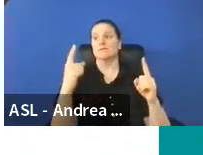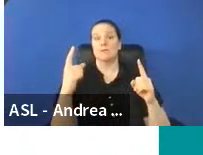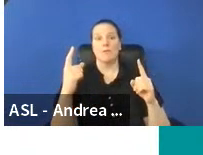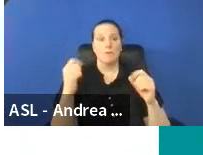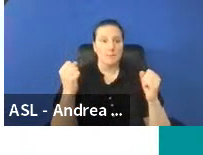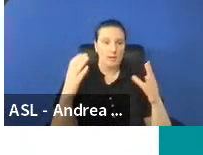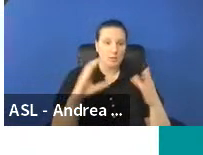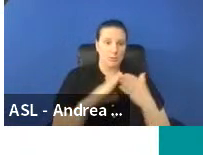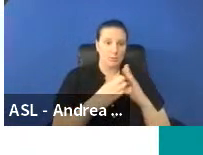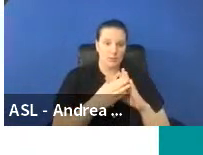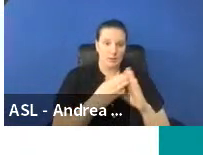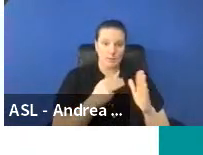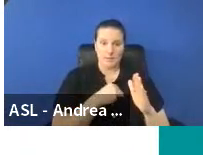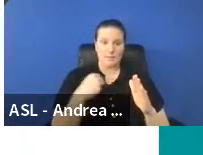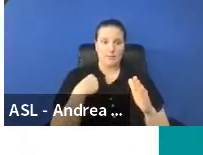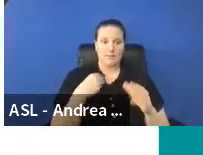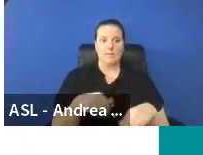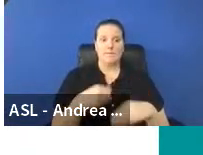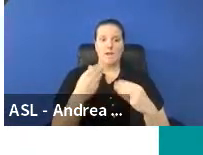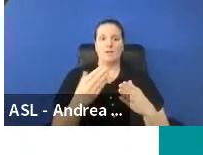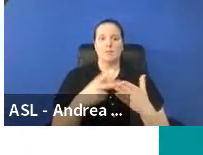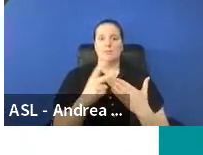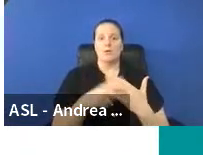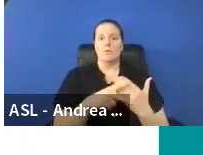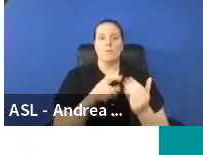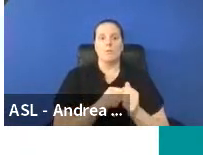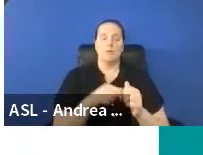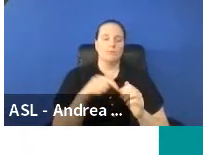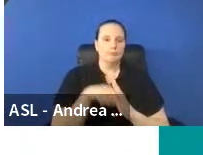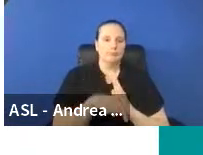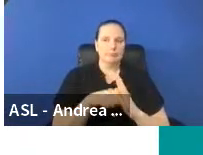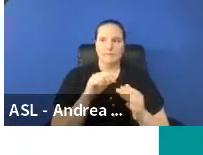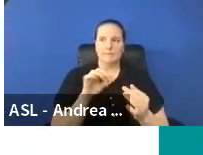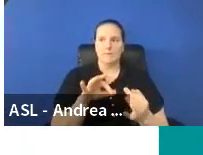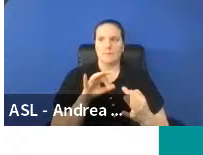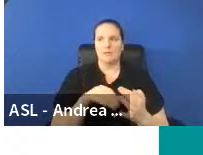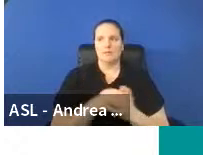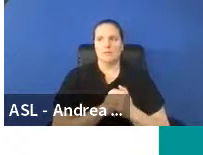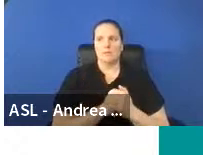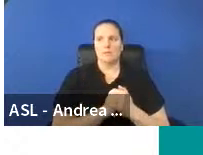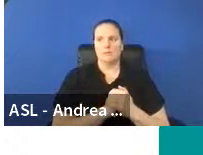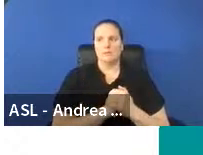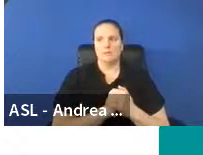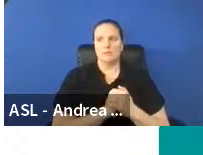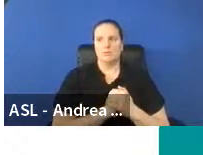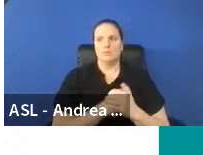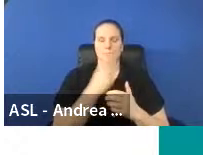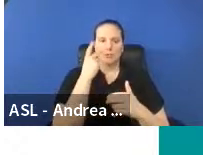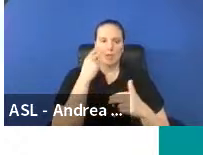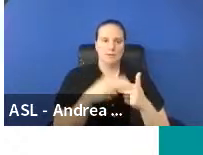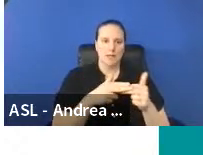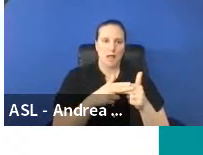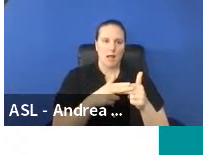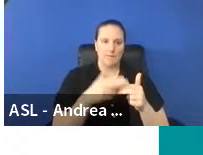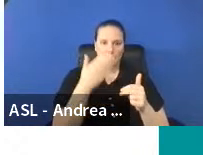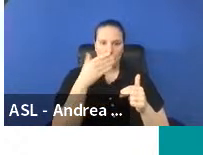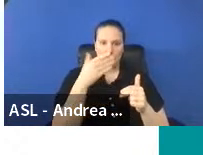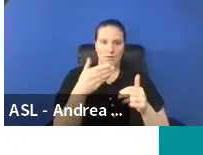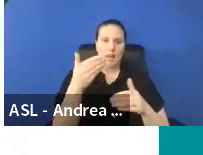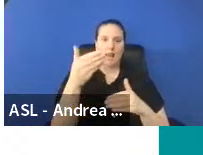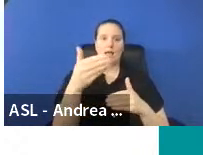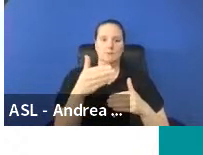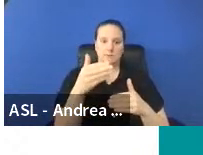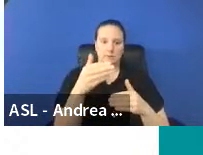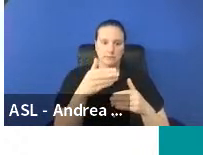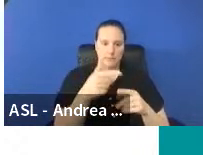members and provided the program with extensive feedback. You saw this slide in front of you last month, so I'll